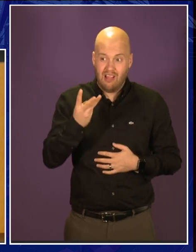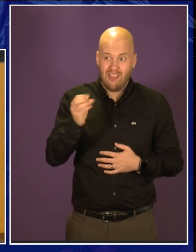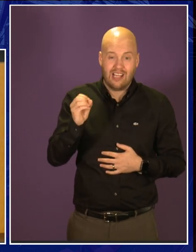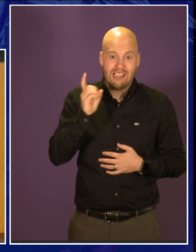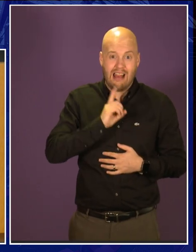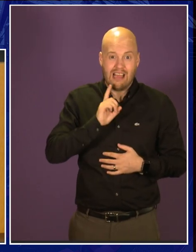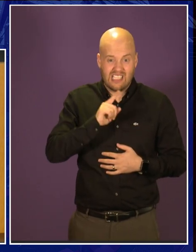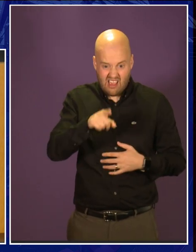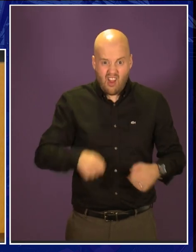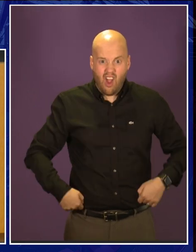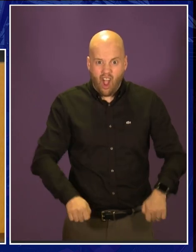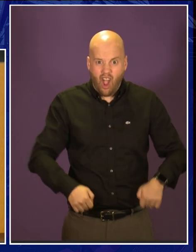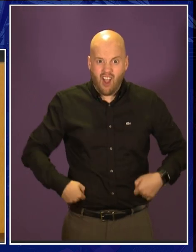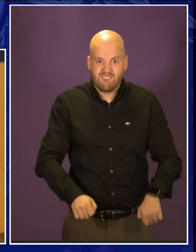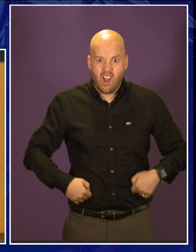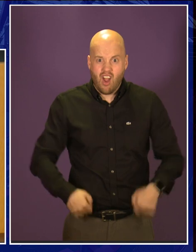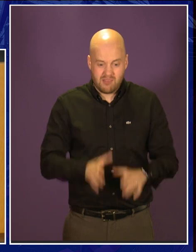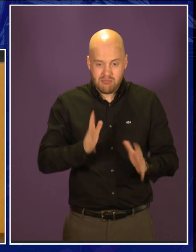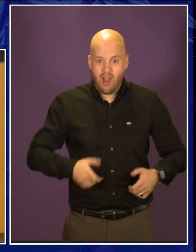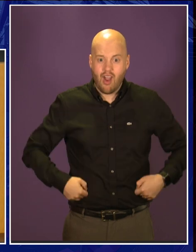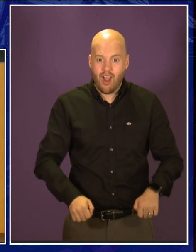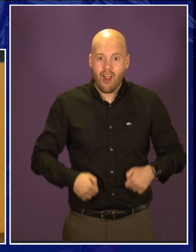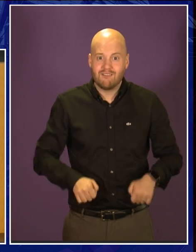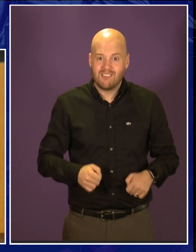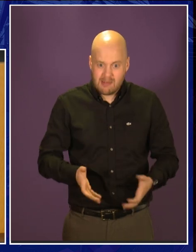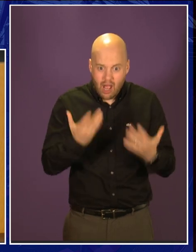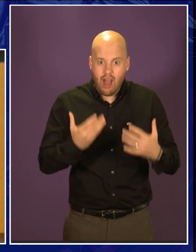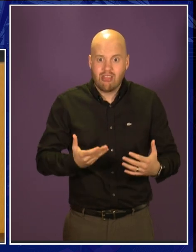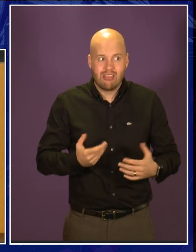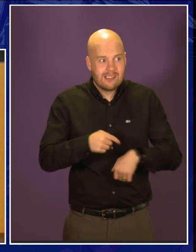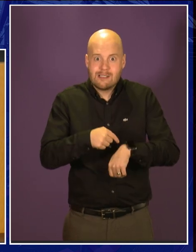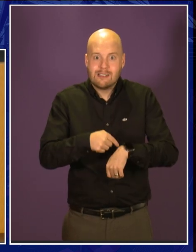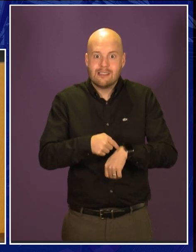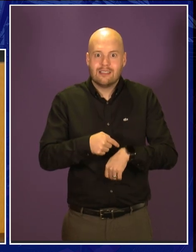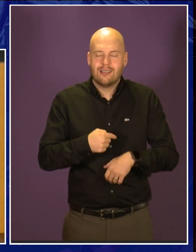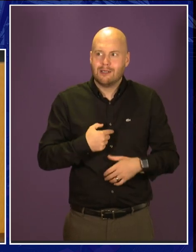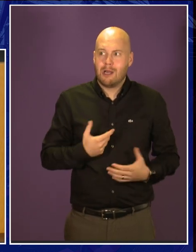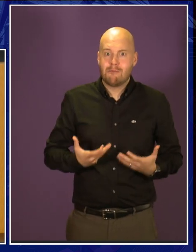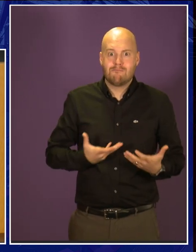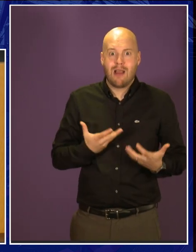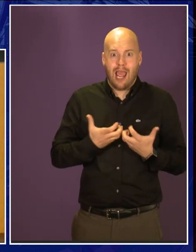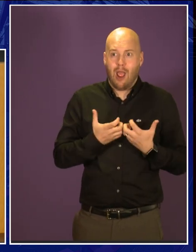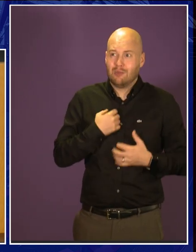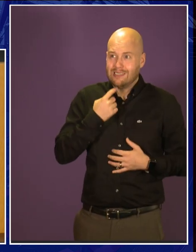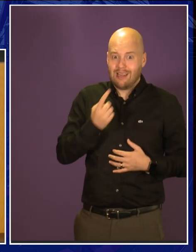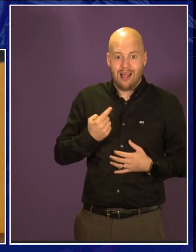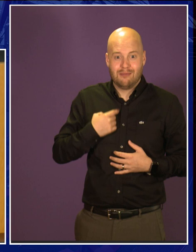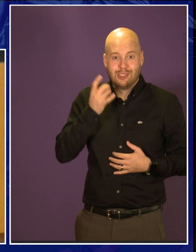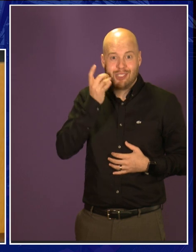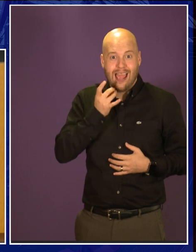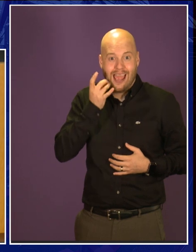me, take your trouser off, yalla, come on! And how to tell them in this moment that I'm shy?